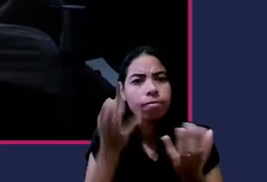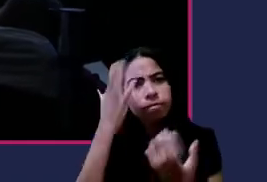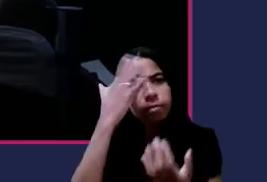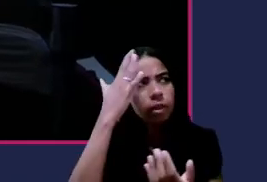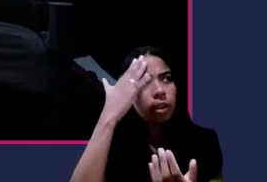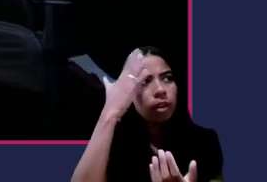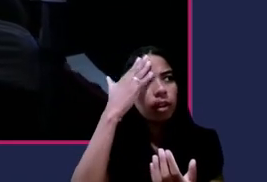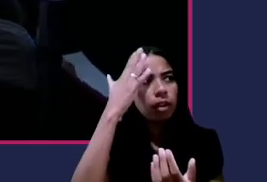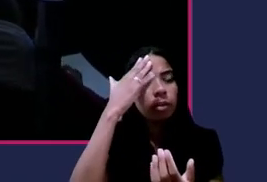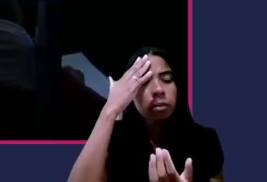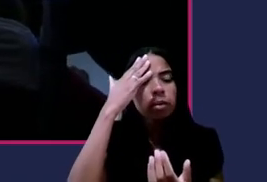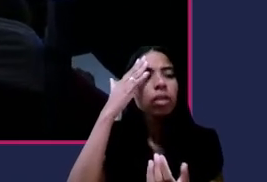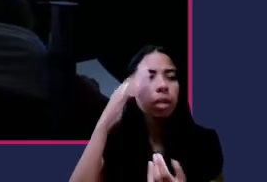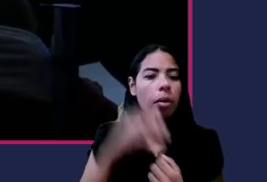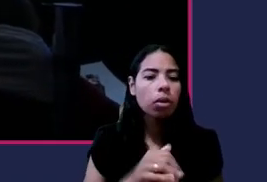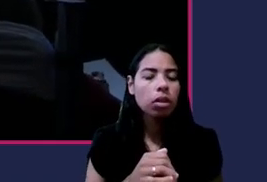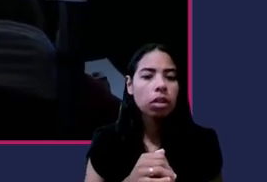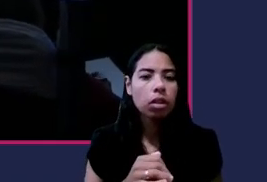veto?